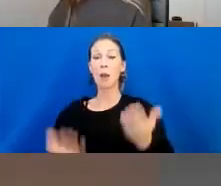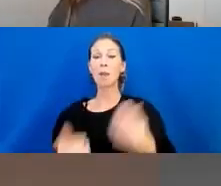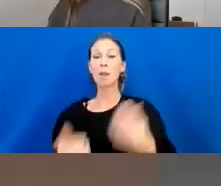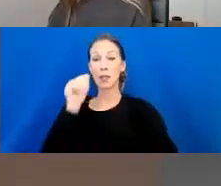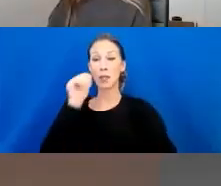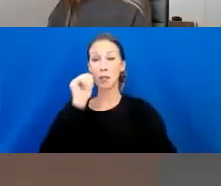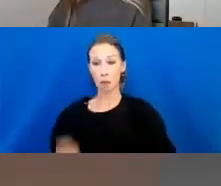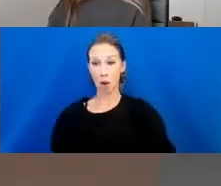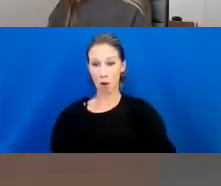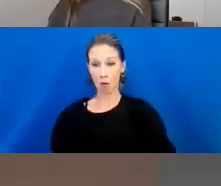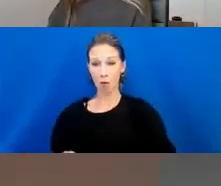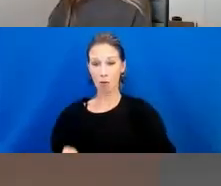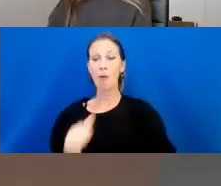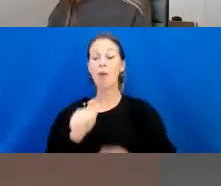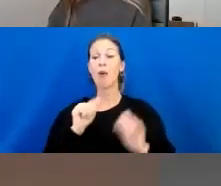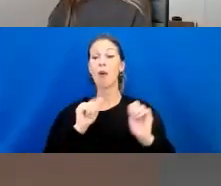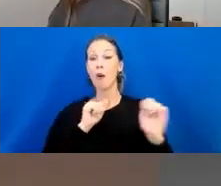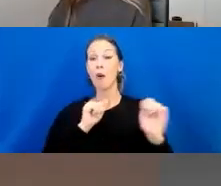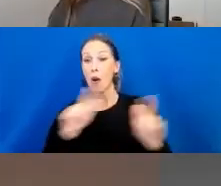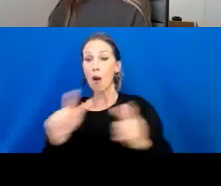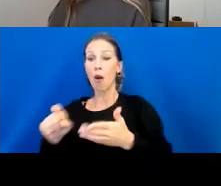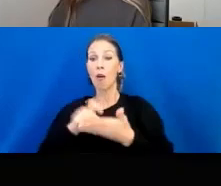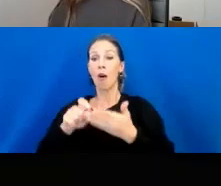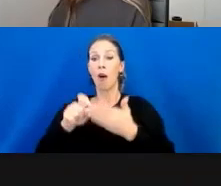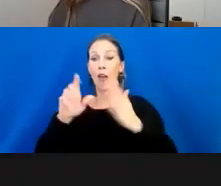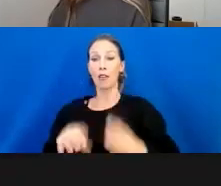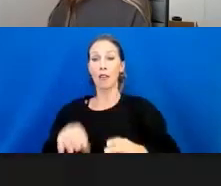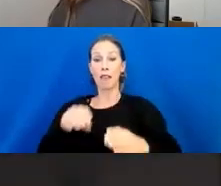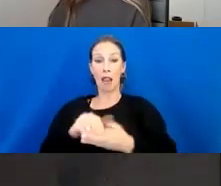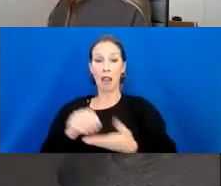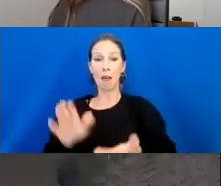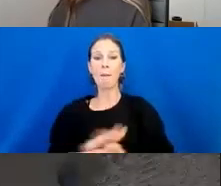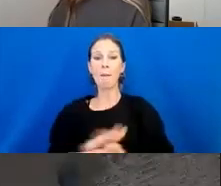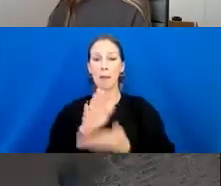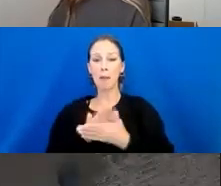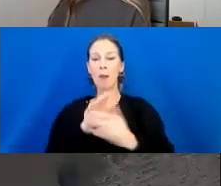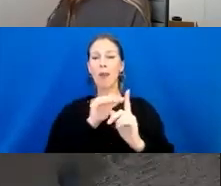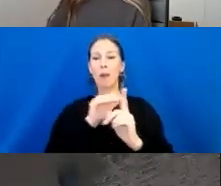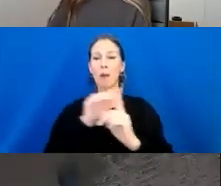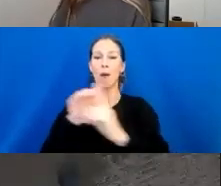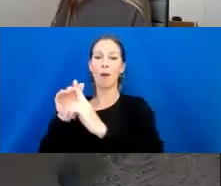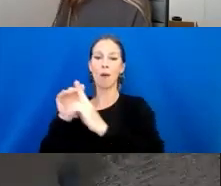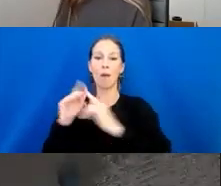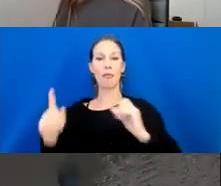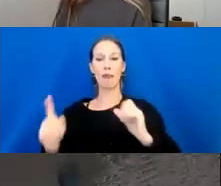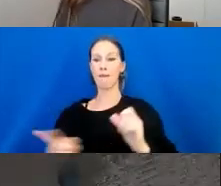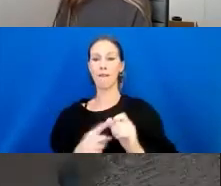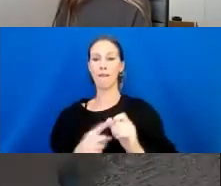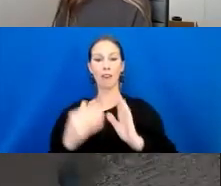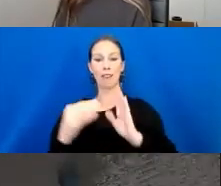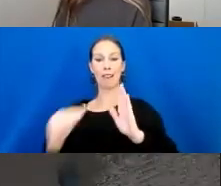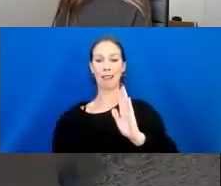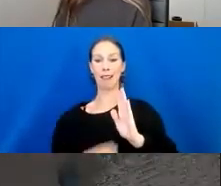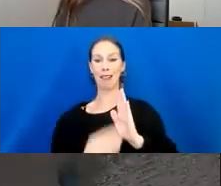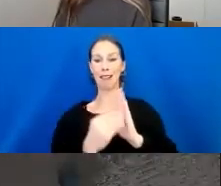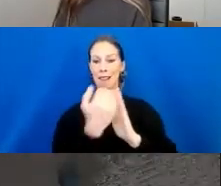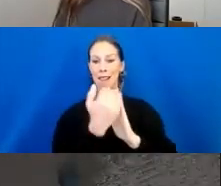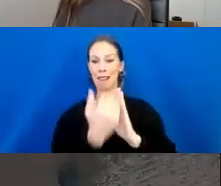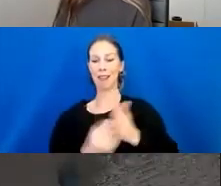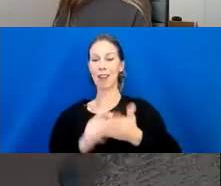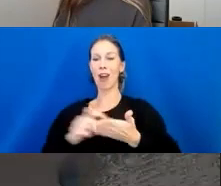notifying all authors in a paper that the first listed author has received that. They can shift